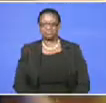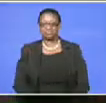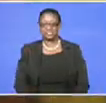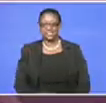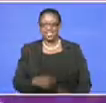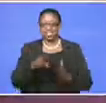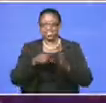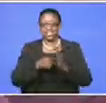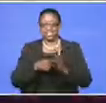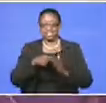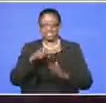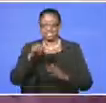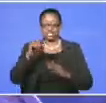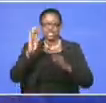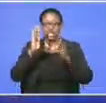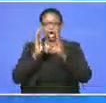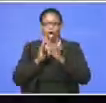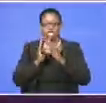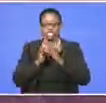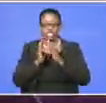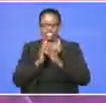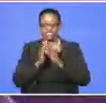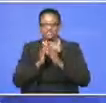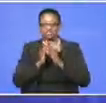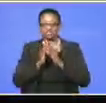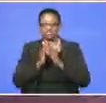This concert